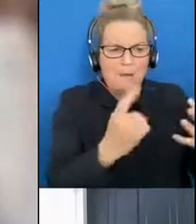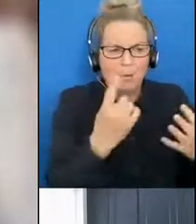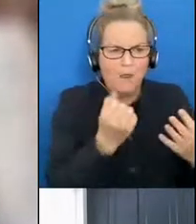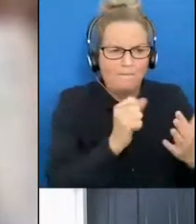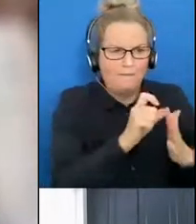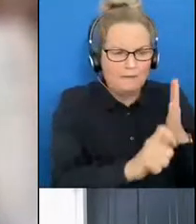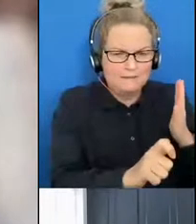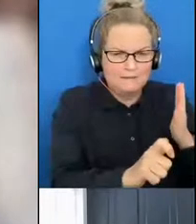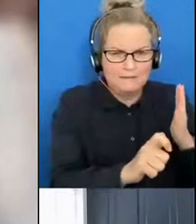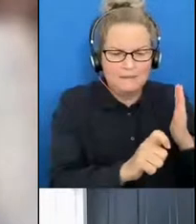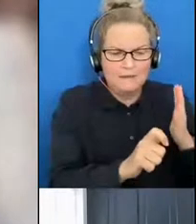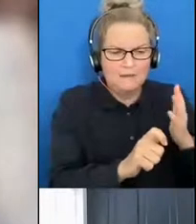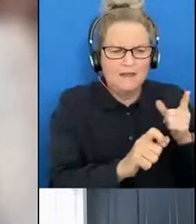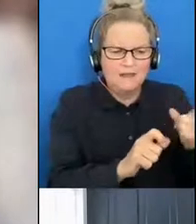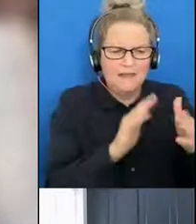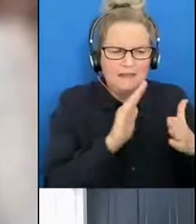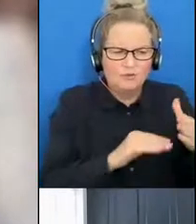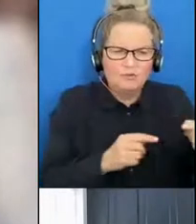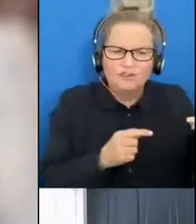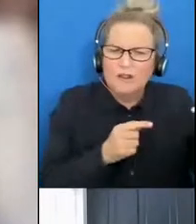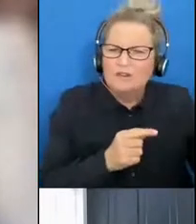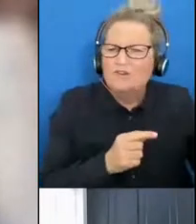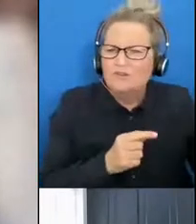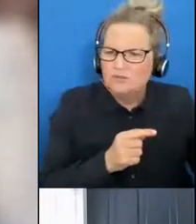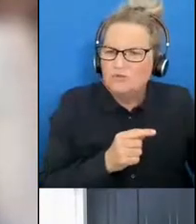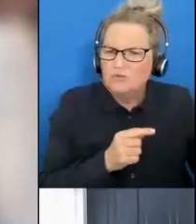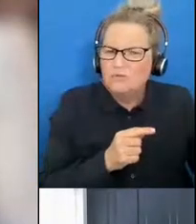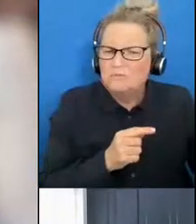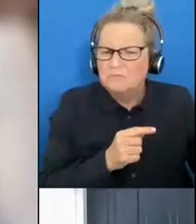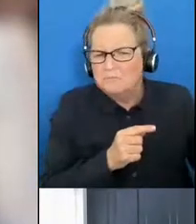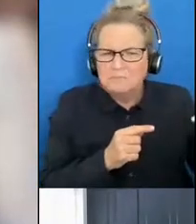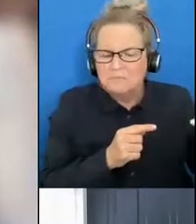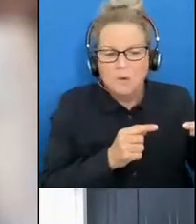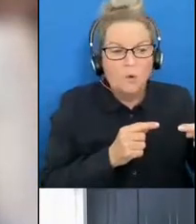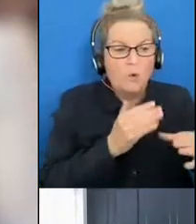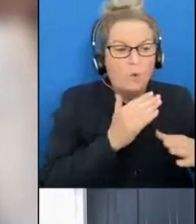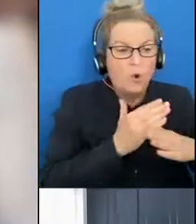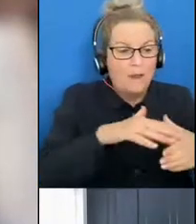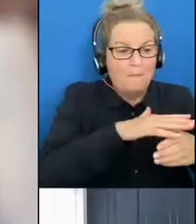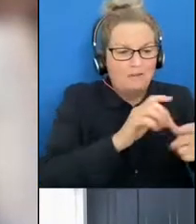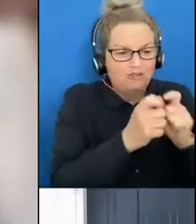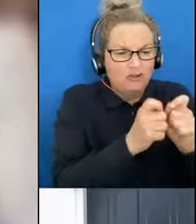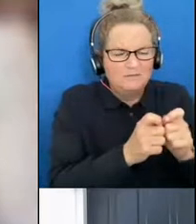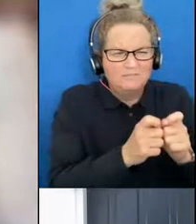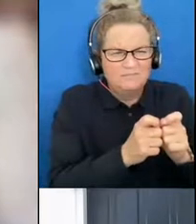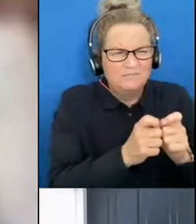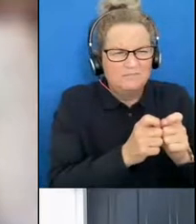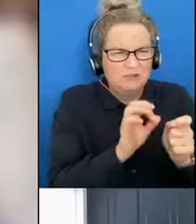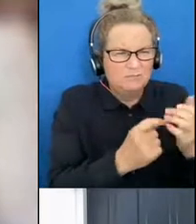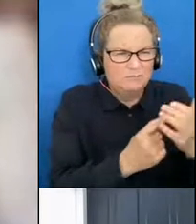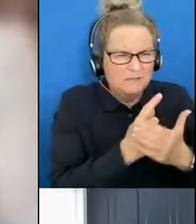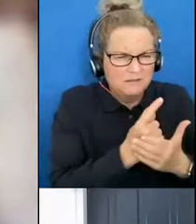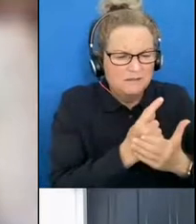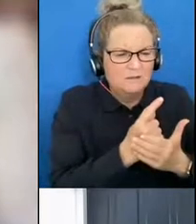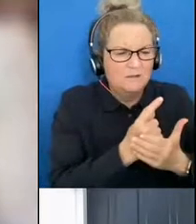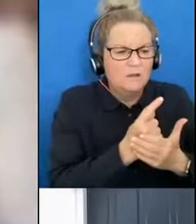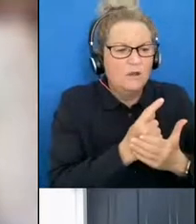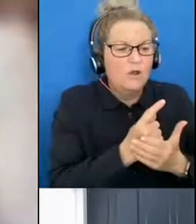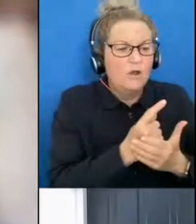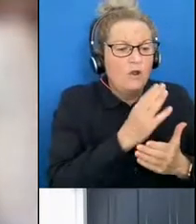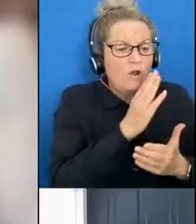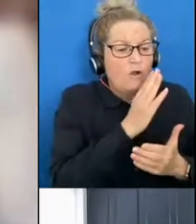experience challenges in accessing workplace adjustments at every stage of the employment process. So